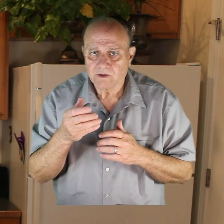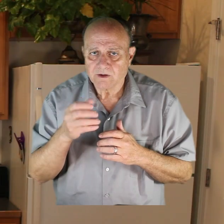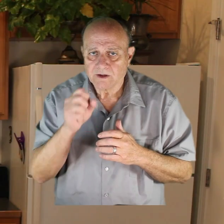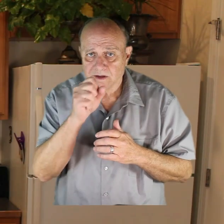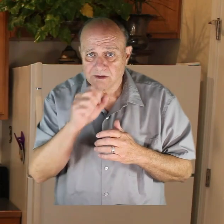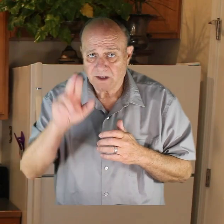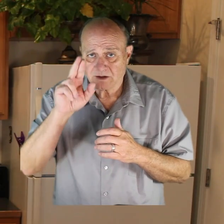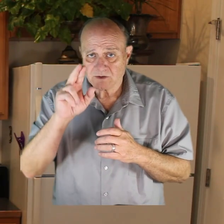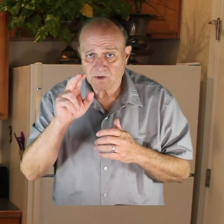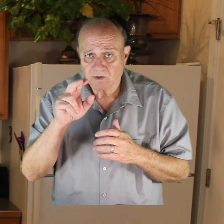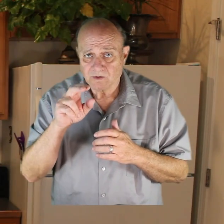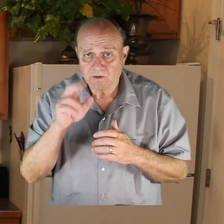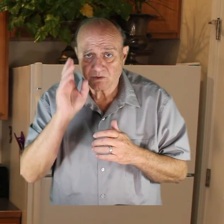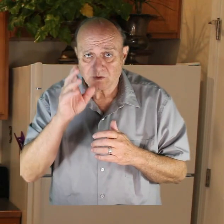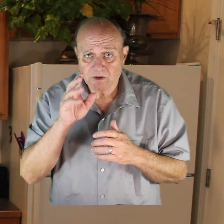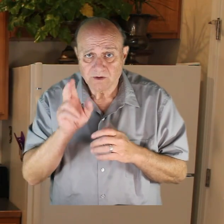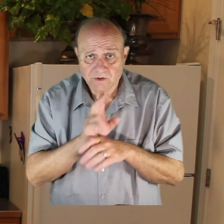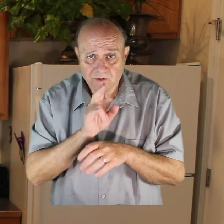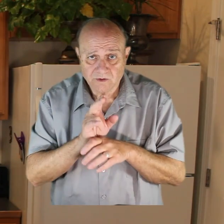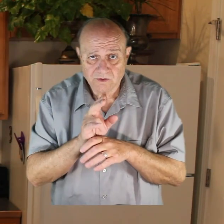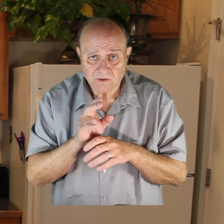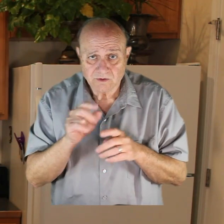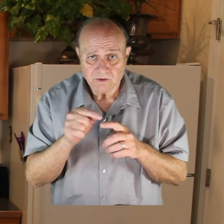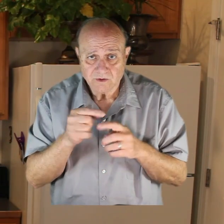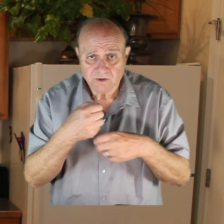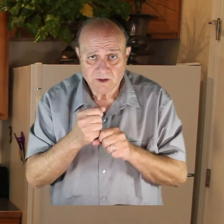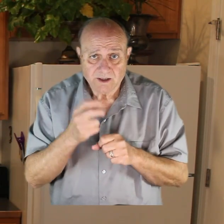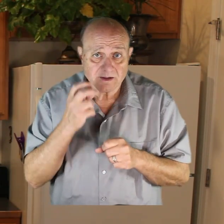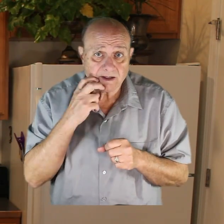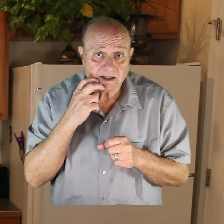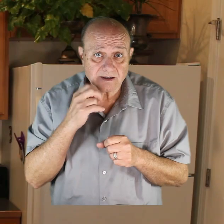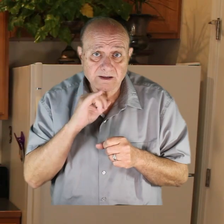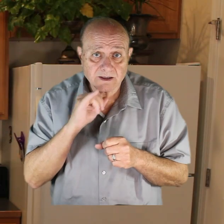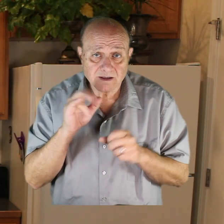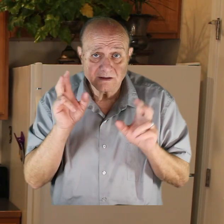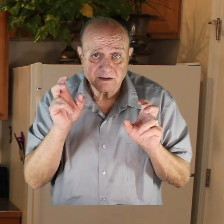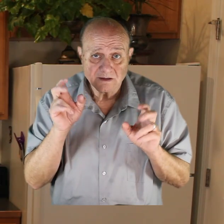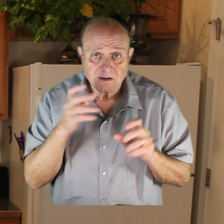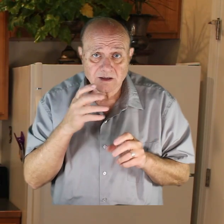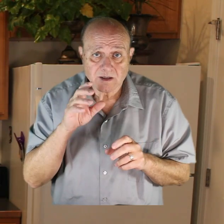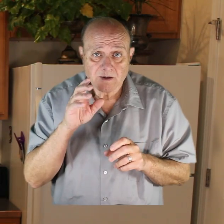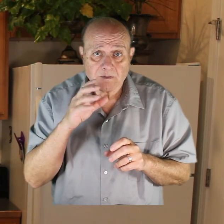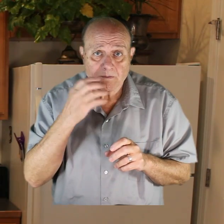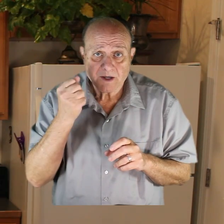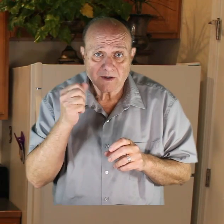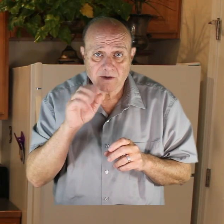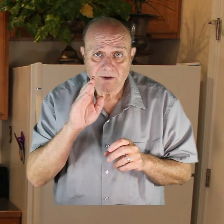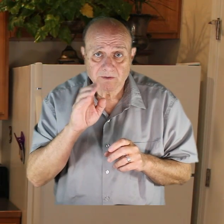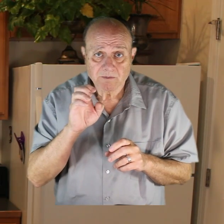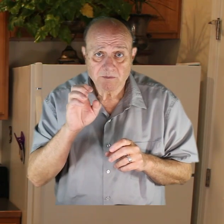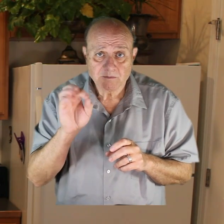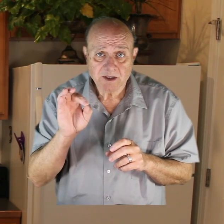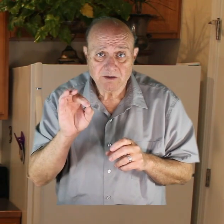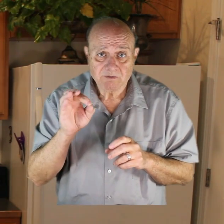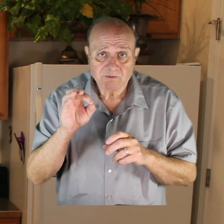other Spice Road blend that we're going to be using to thicken the stew is the Better Beef